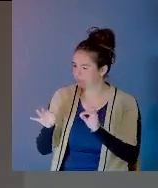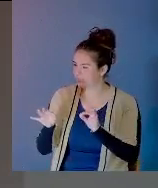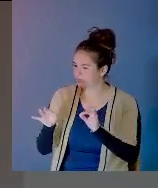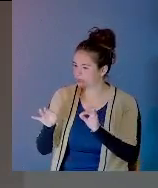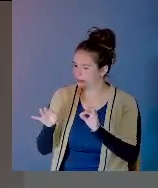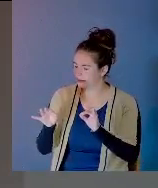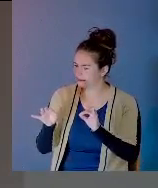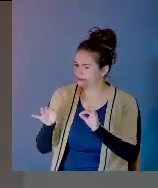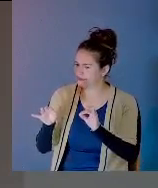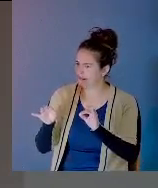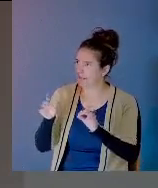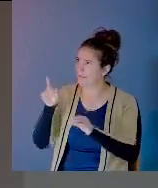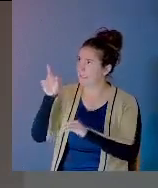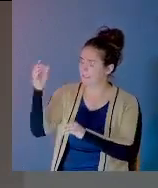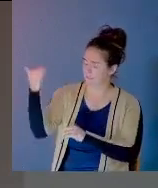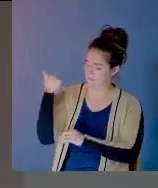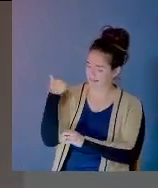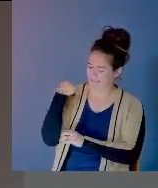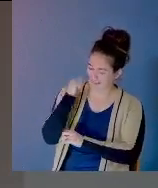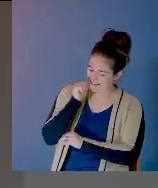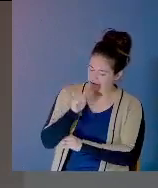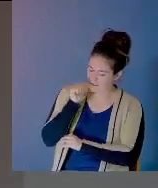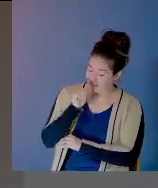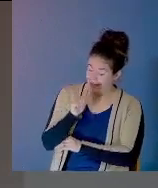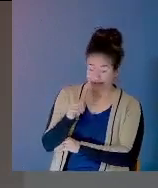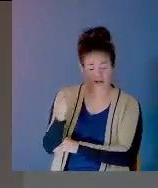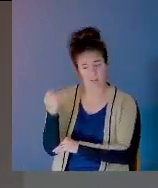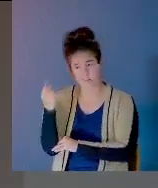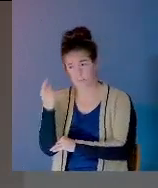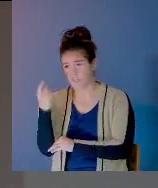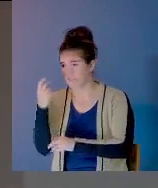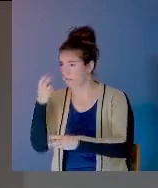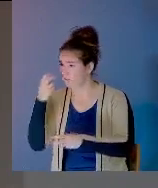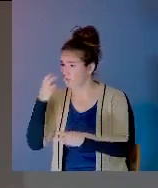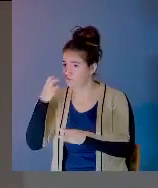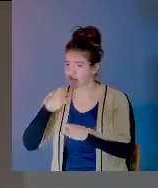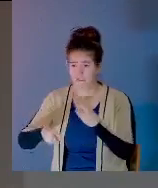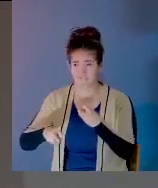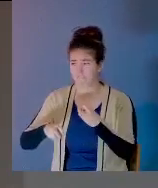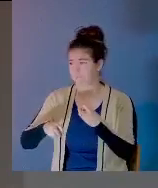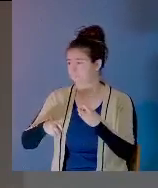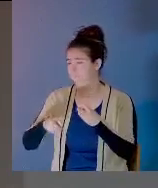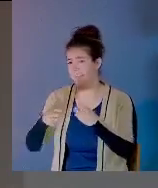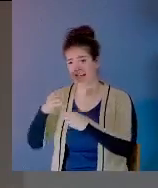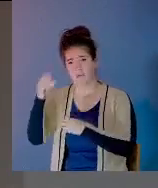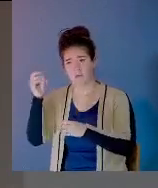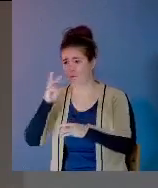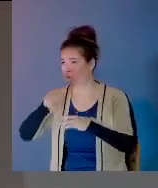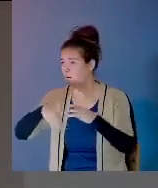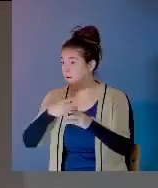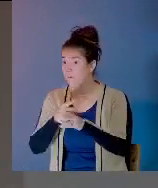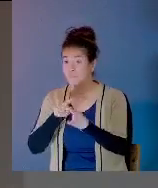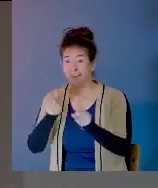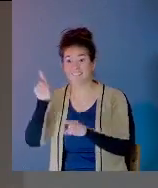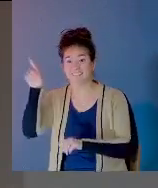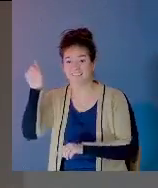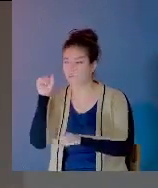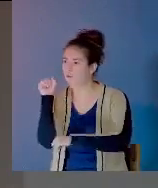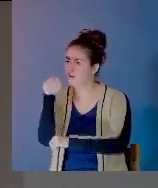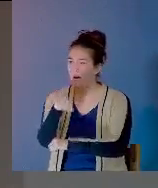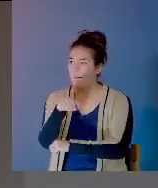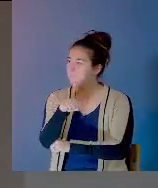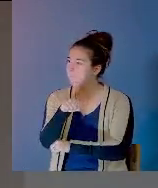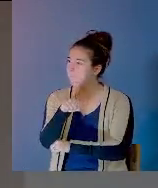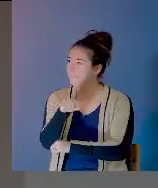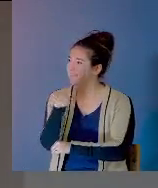us every day. Man, it's tough out there for each and every one of us, but he's overcome. Let's be joy. Yeah. Persevere.